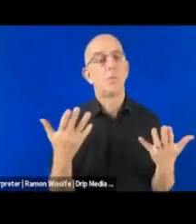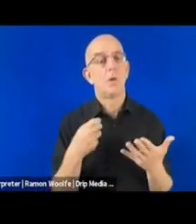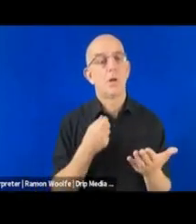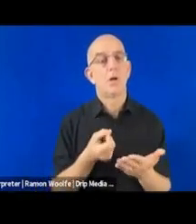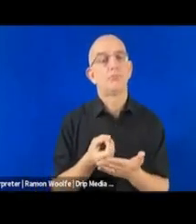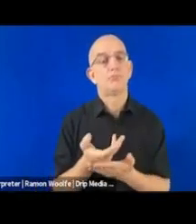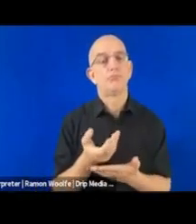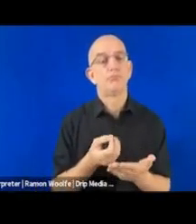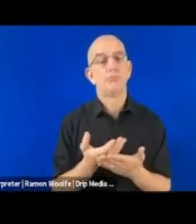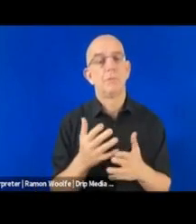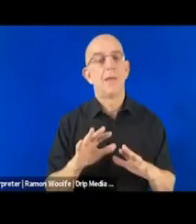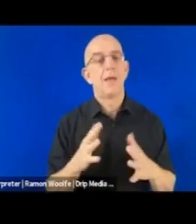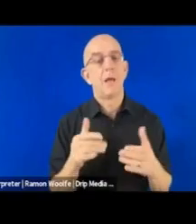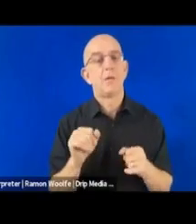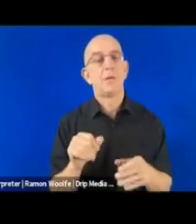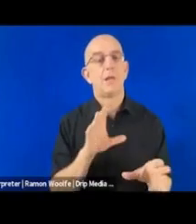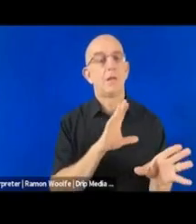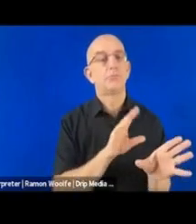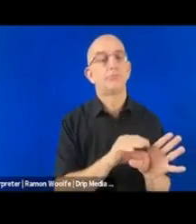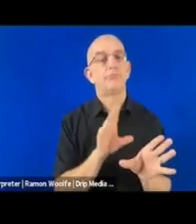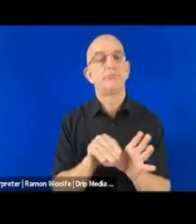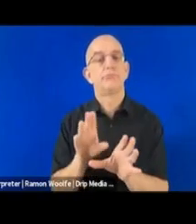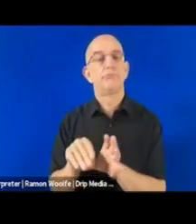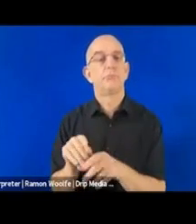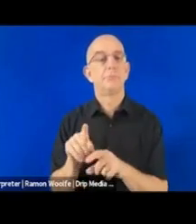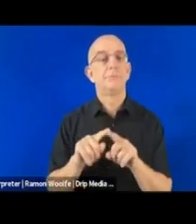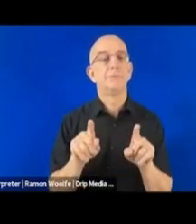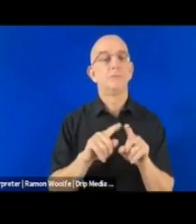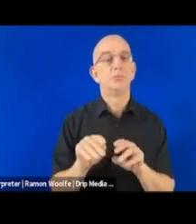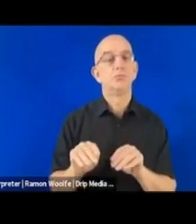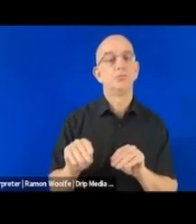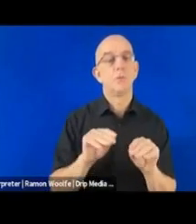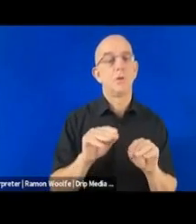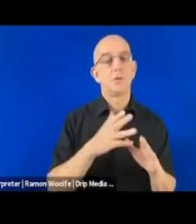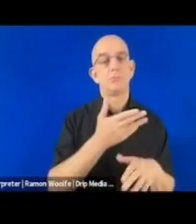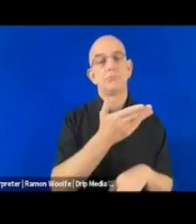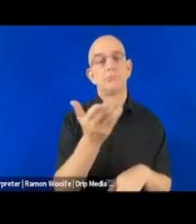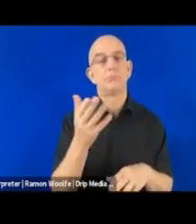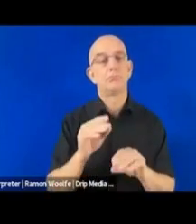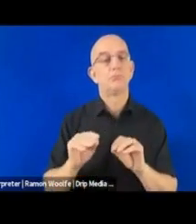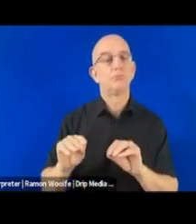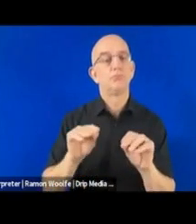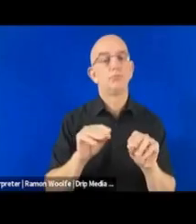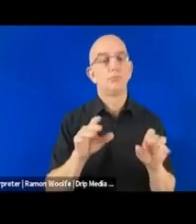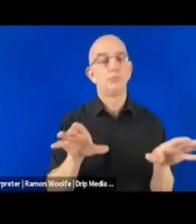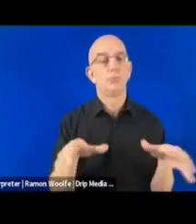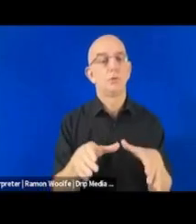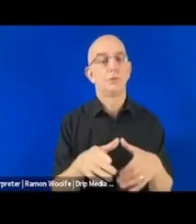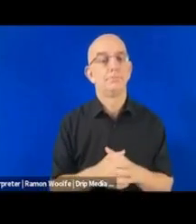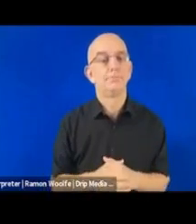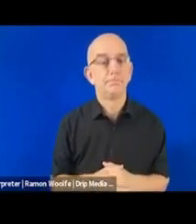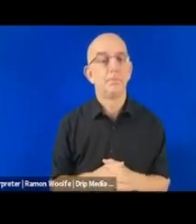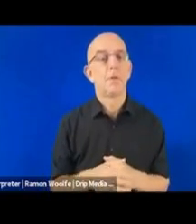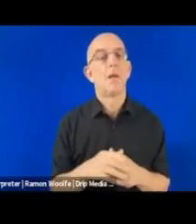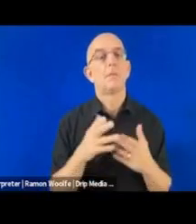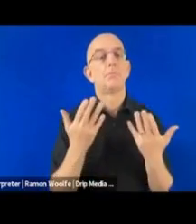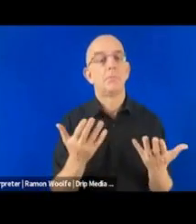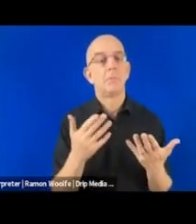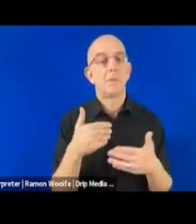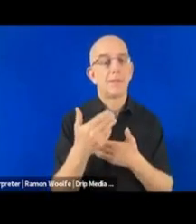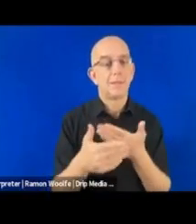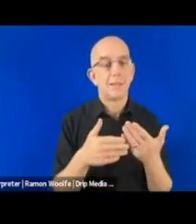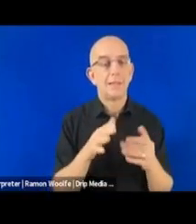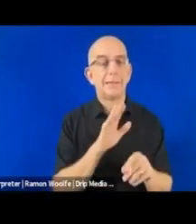Transform Africa, basically a district, the understanding of the district package to understand what the